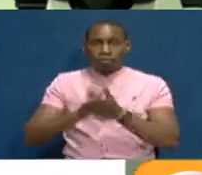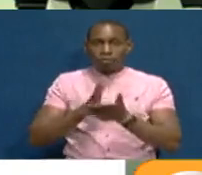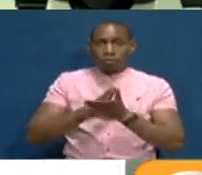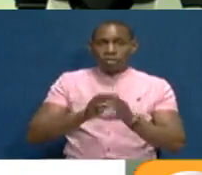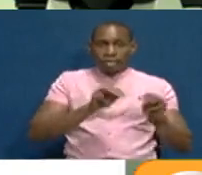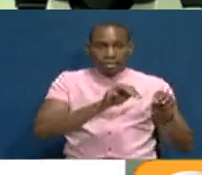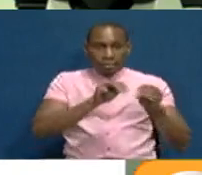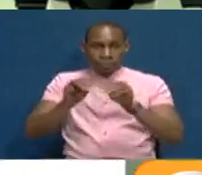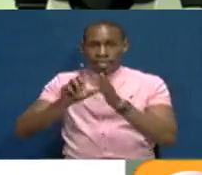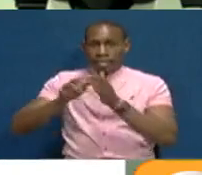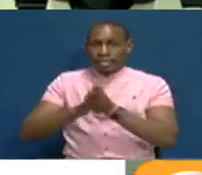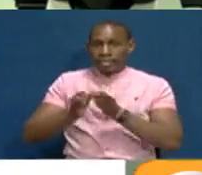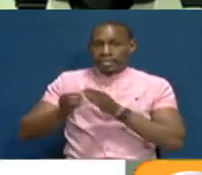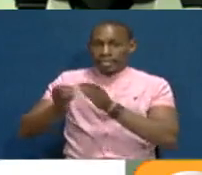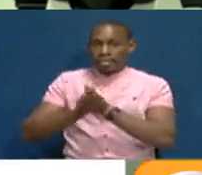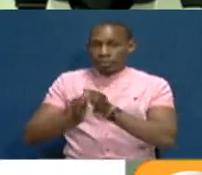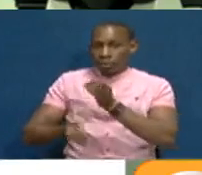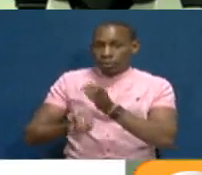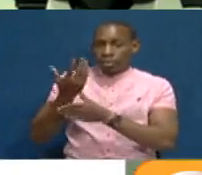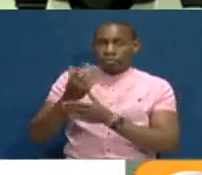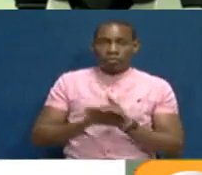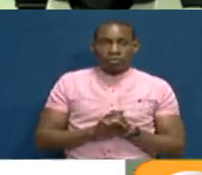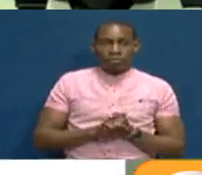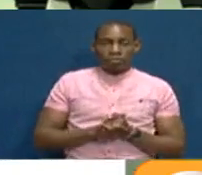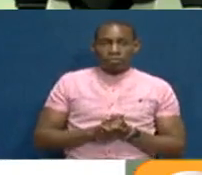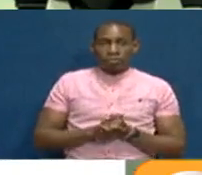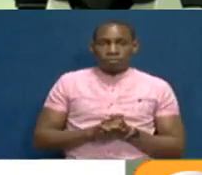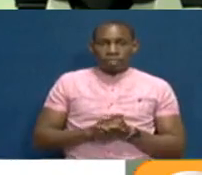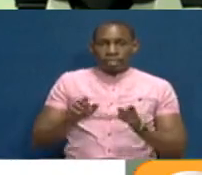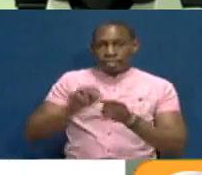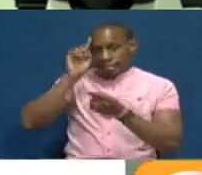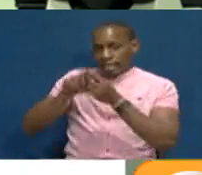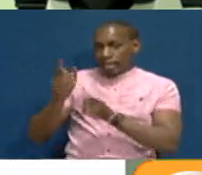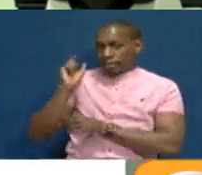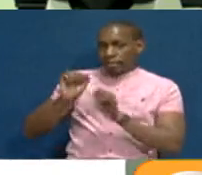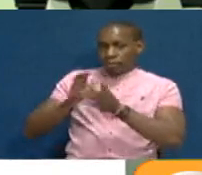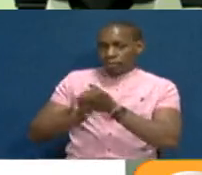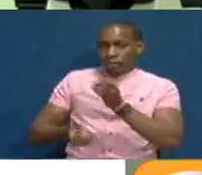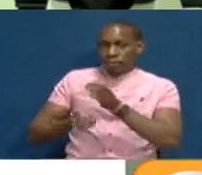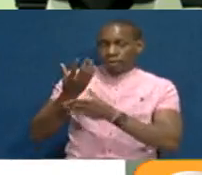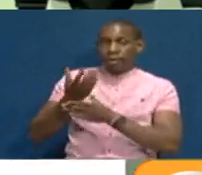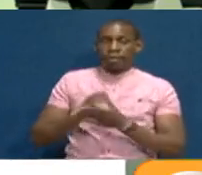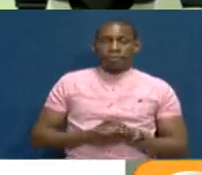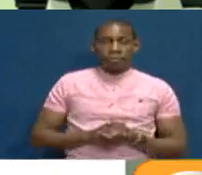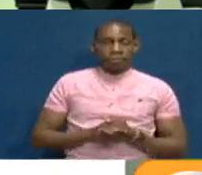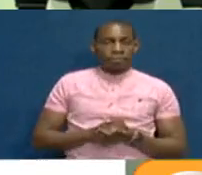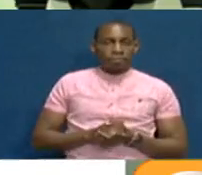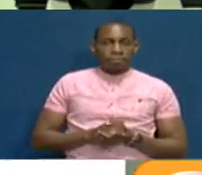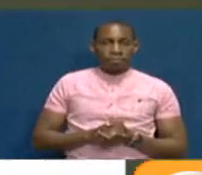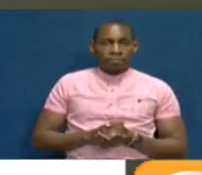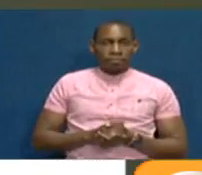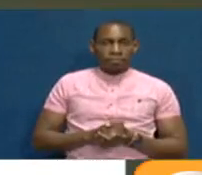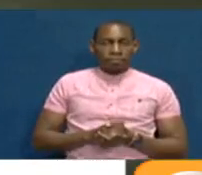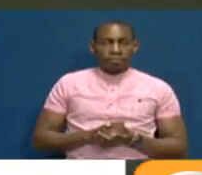movement that ends up in fertilization. They seek the egg to fertilize, literally. You can put that in a simpler